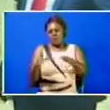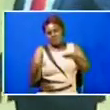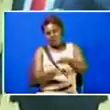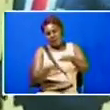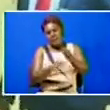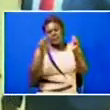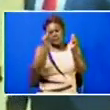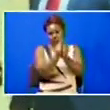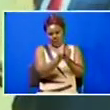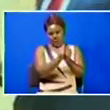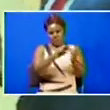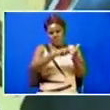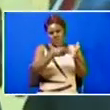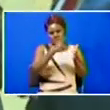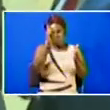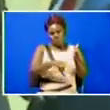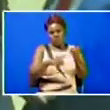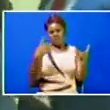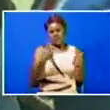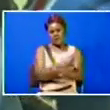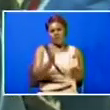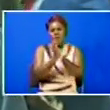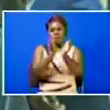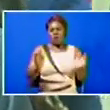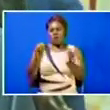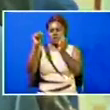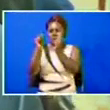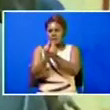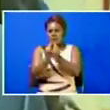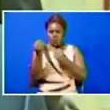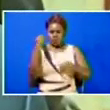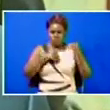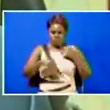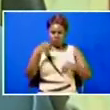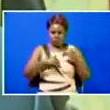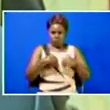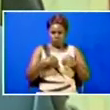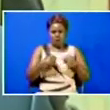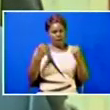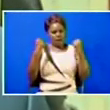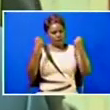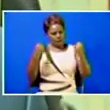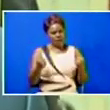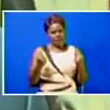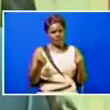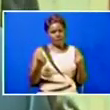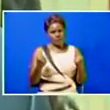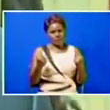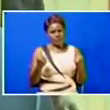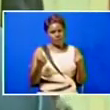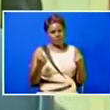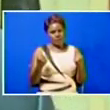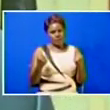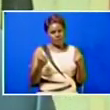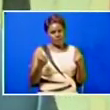Ten files, which means 10 different sets of bonds. It's punitive, it is going to be hard, and this has been done maliciously